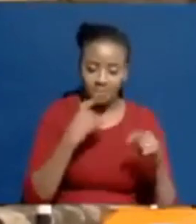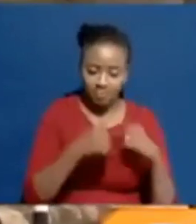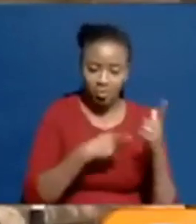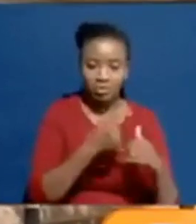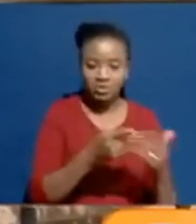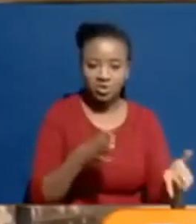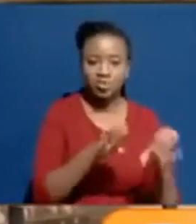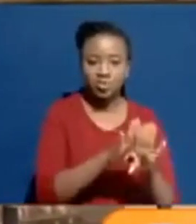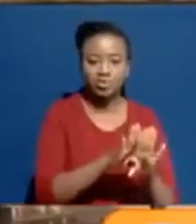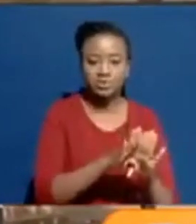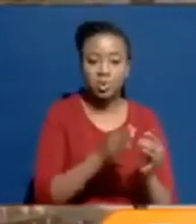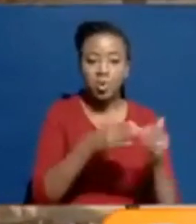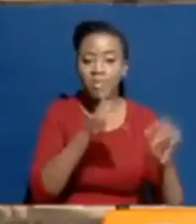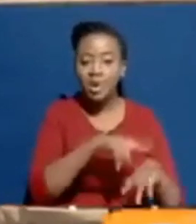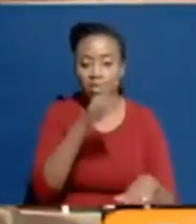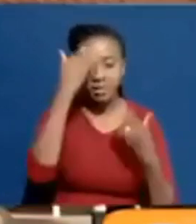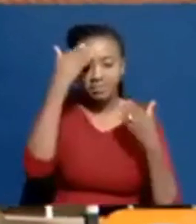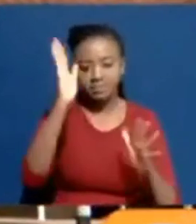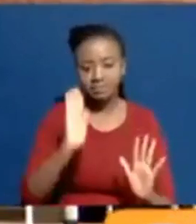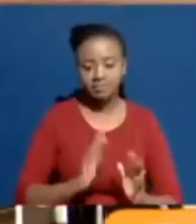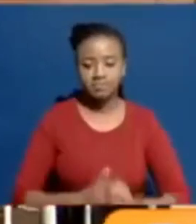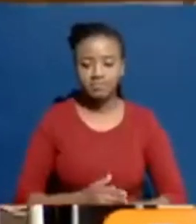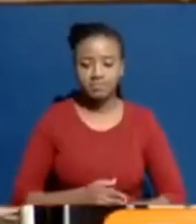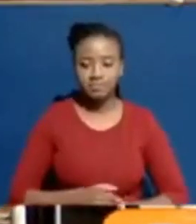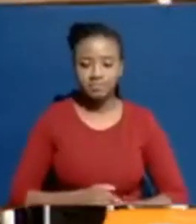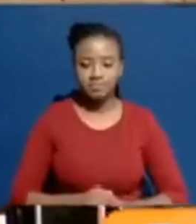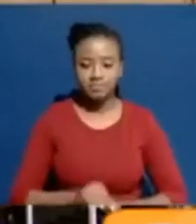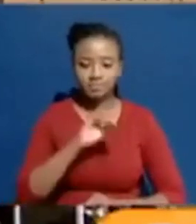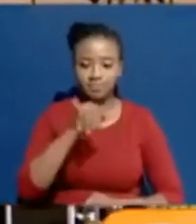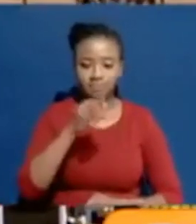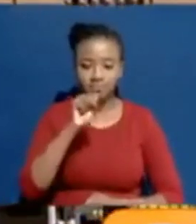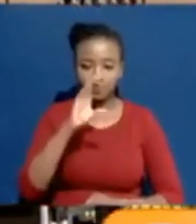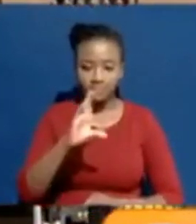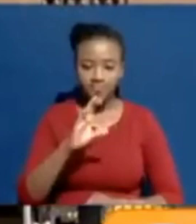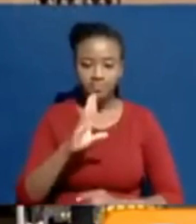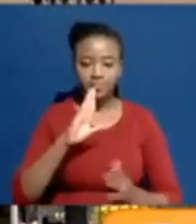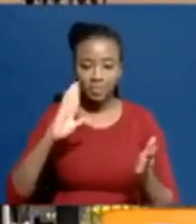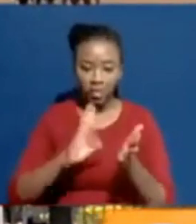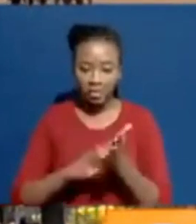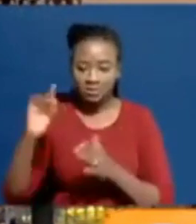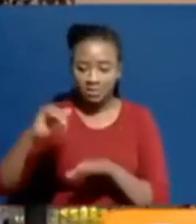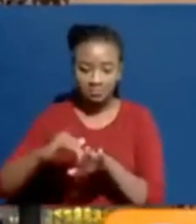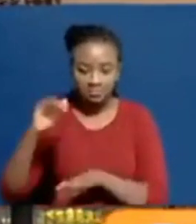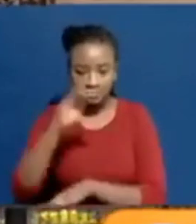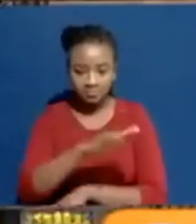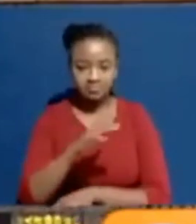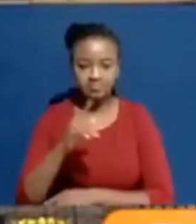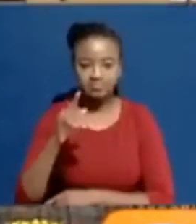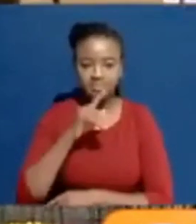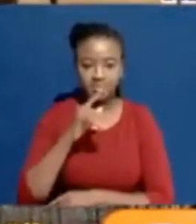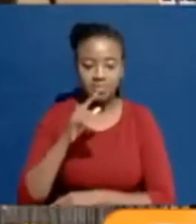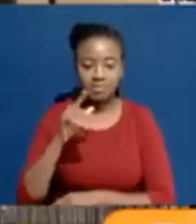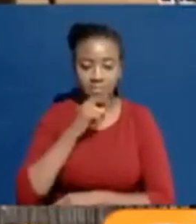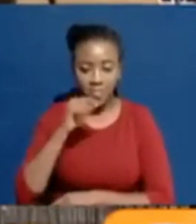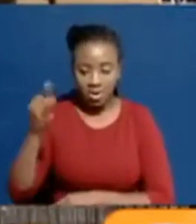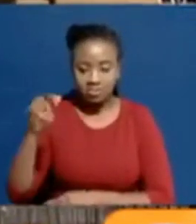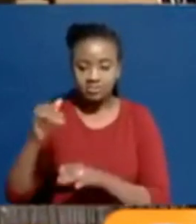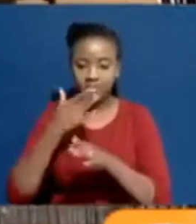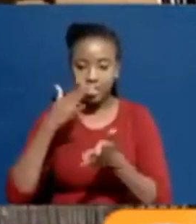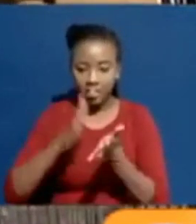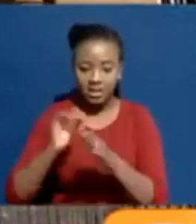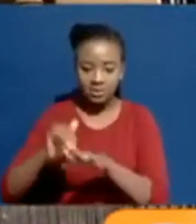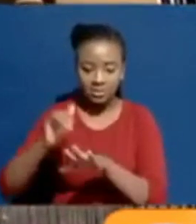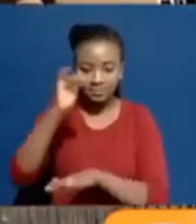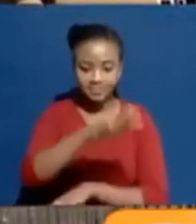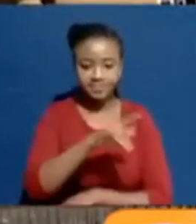A filed petition before the Judicial Service Commission, JSC, by a Dubai-based British businessman, Demetrius Bradshaw, the